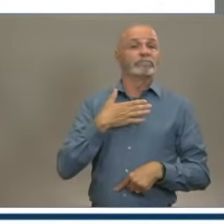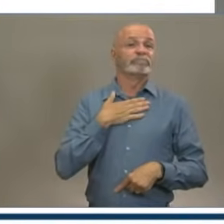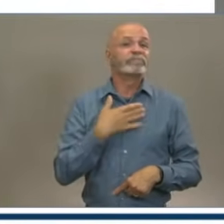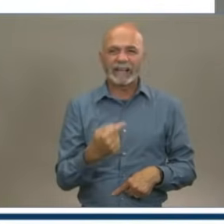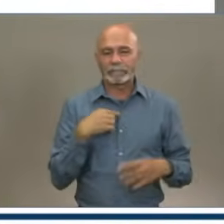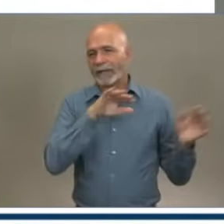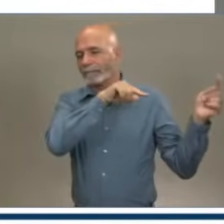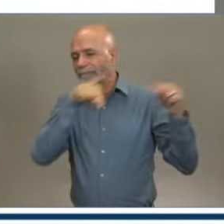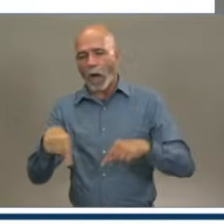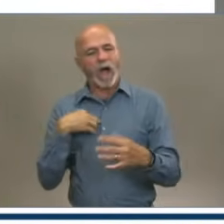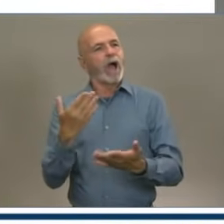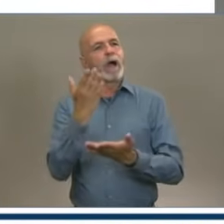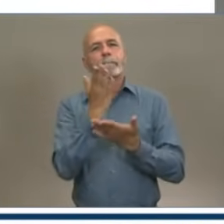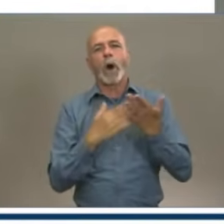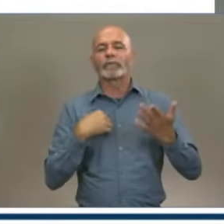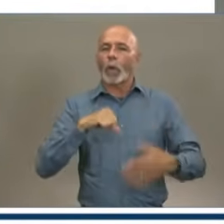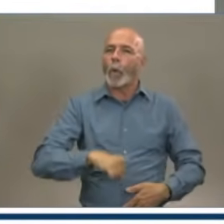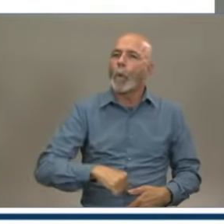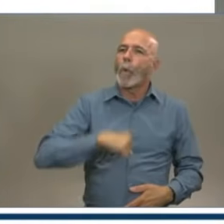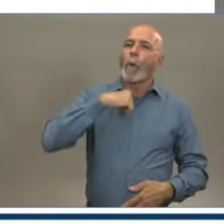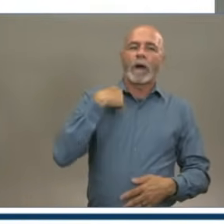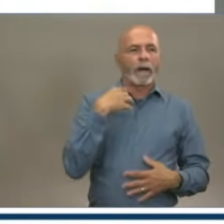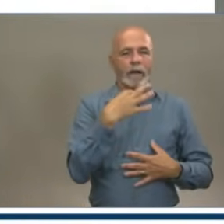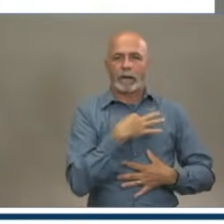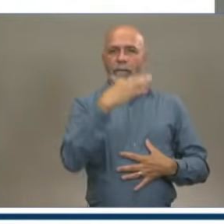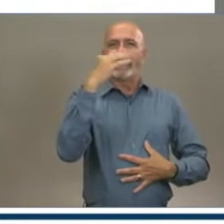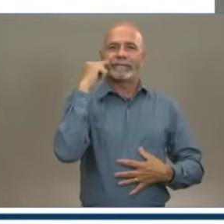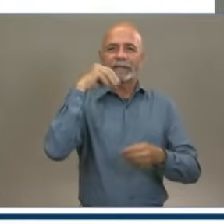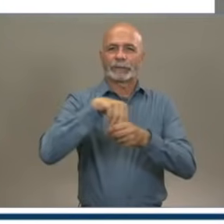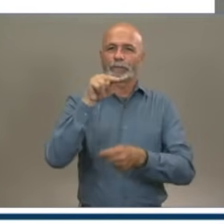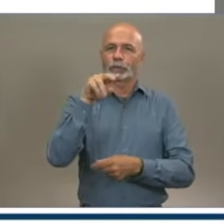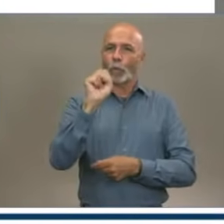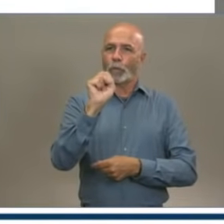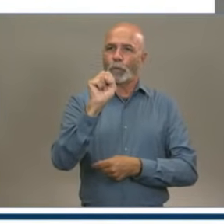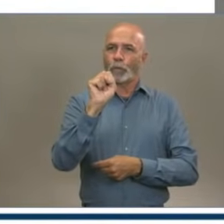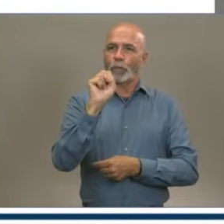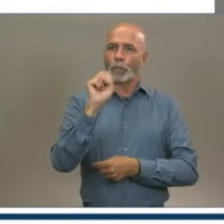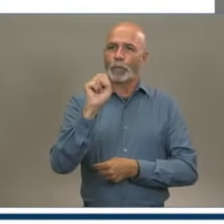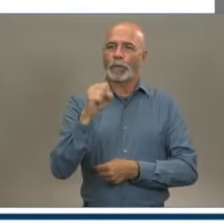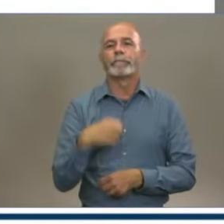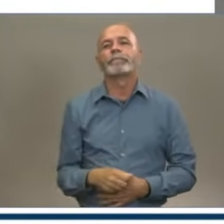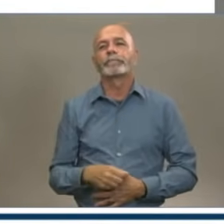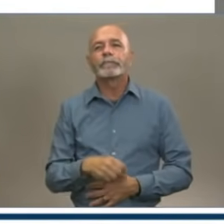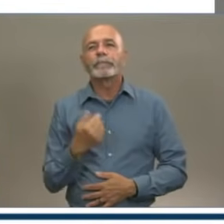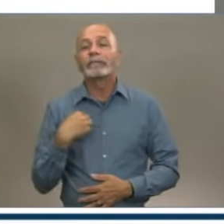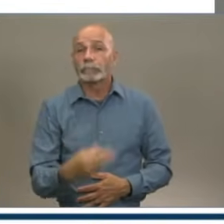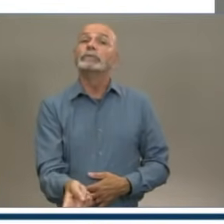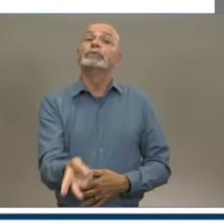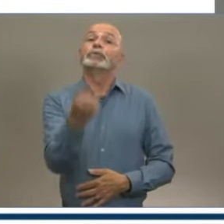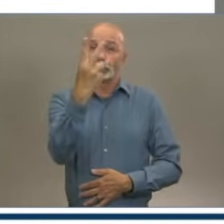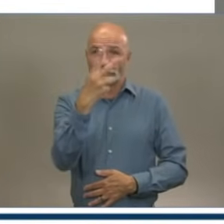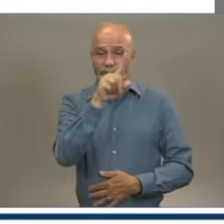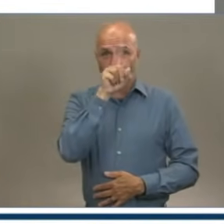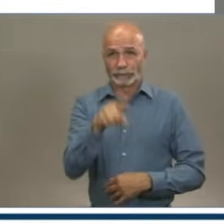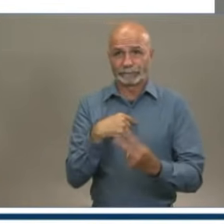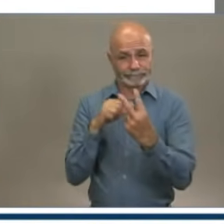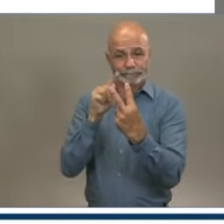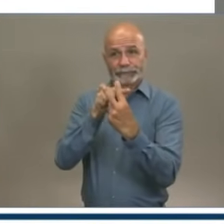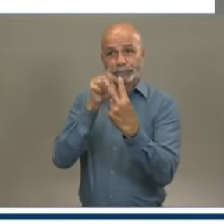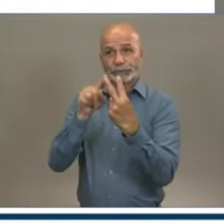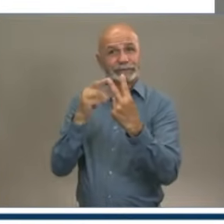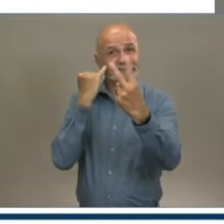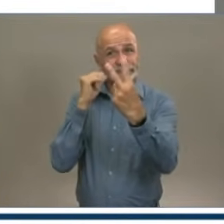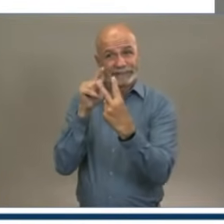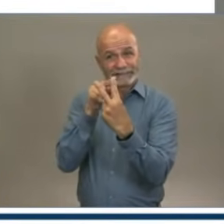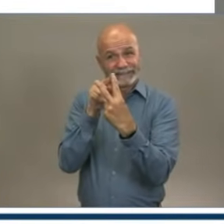community. And so I'm going to leave you with two important requests, a personal appeal from me. If you haven't had your first